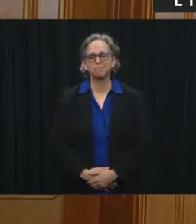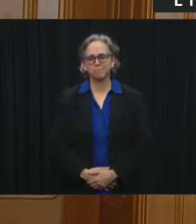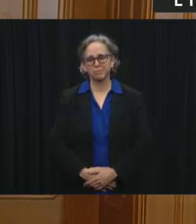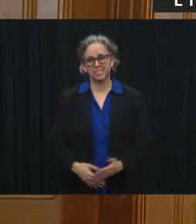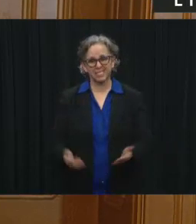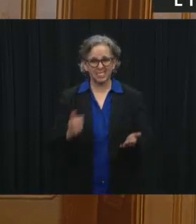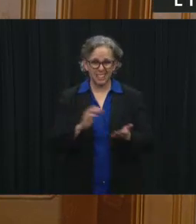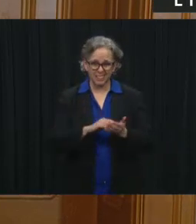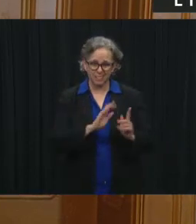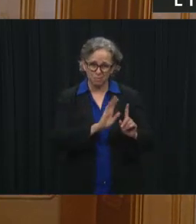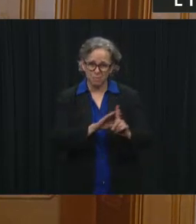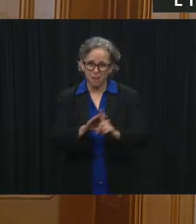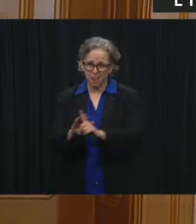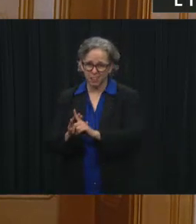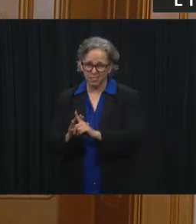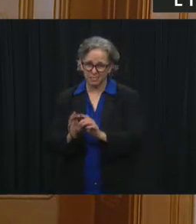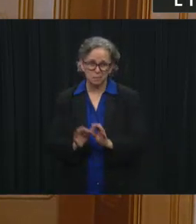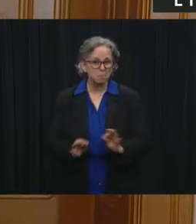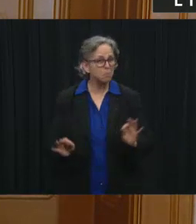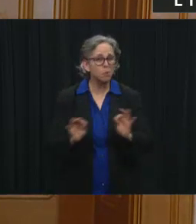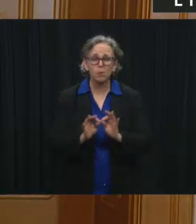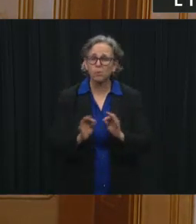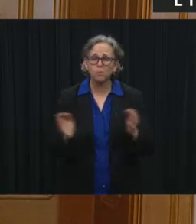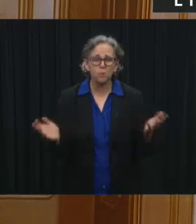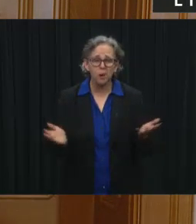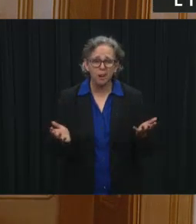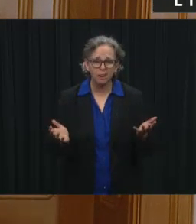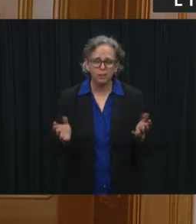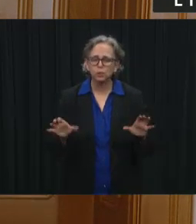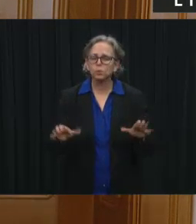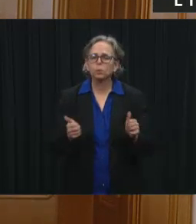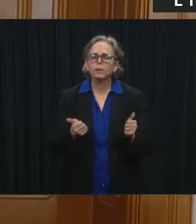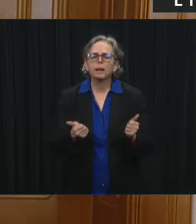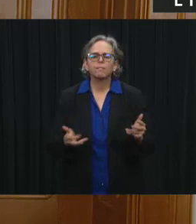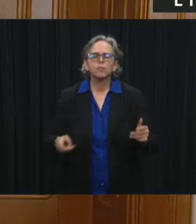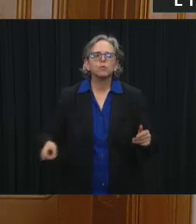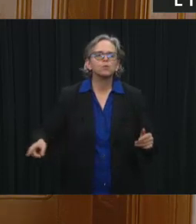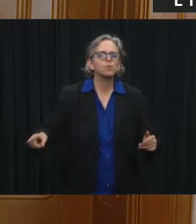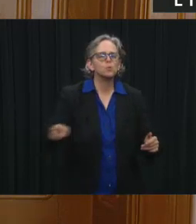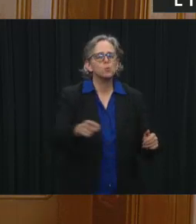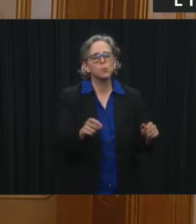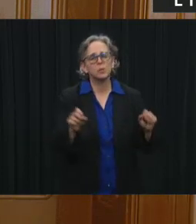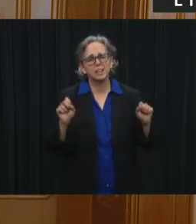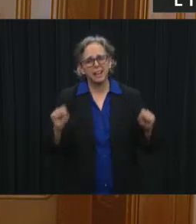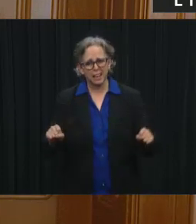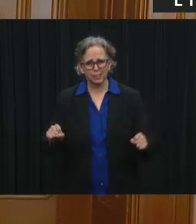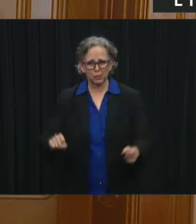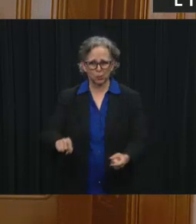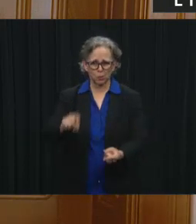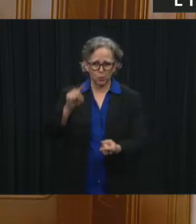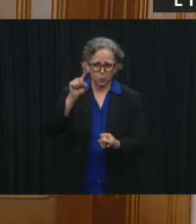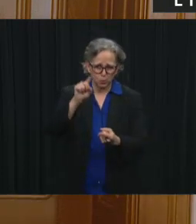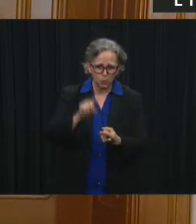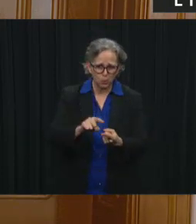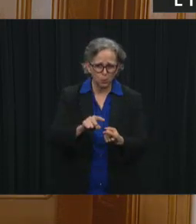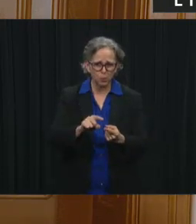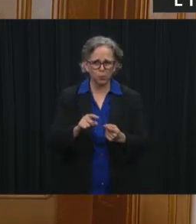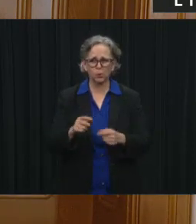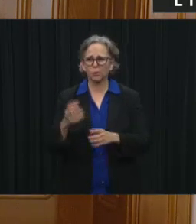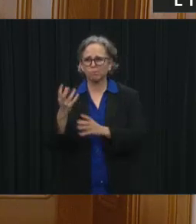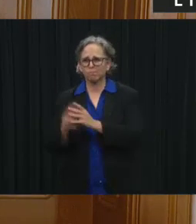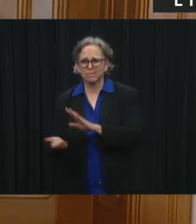for us to do everything we can to reduce the casualties, to reduce the number of people who end up with